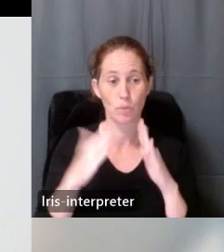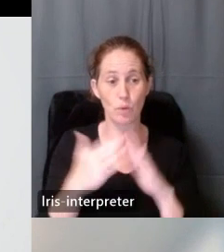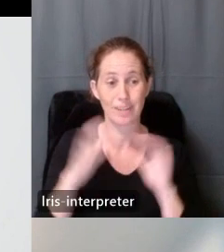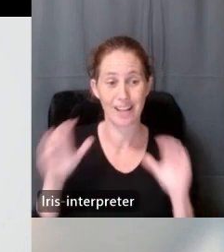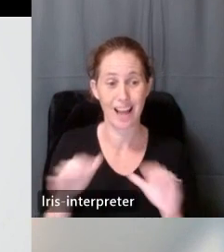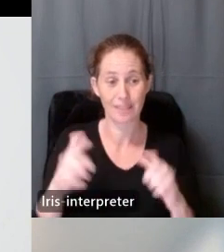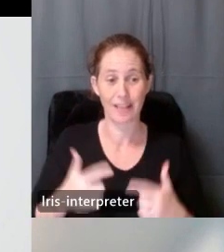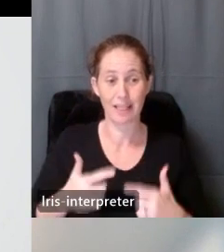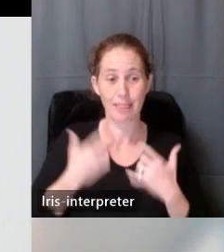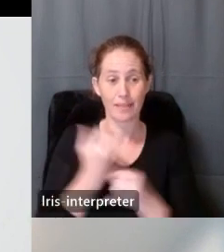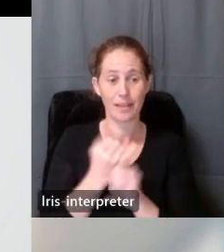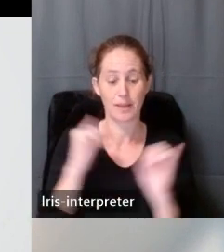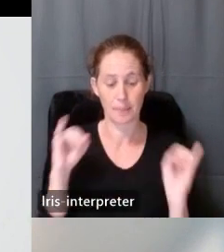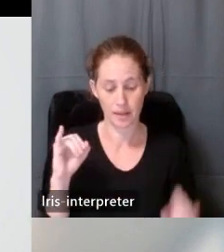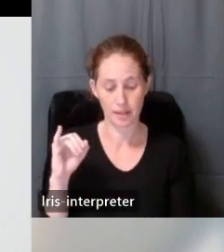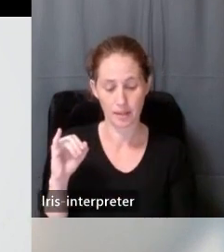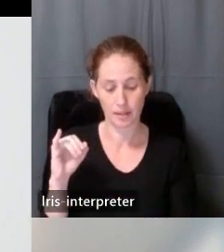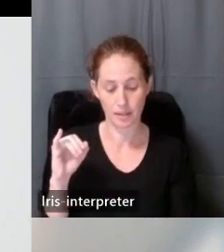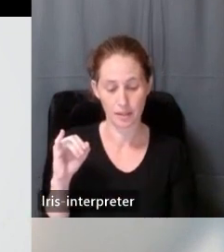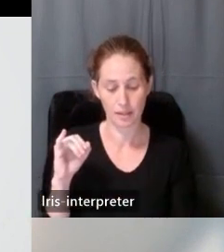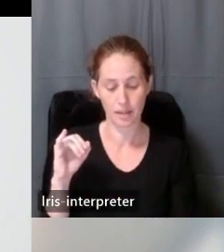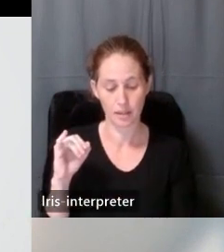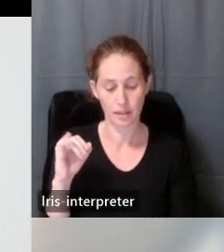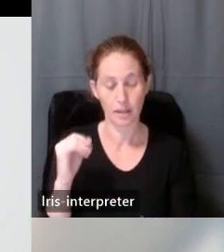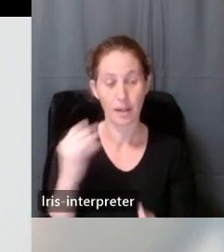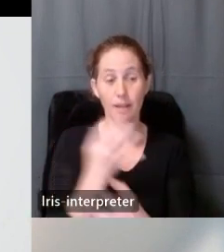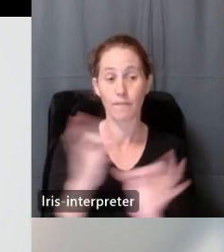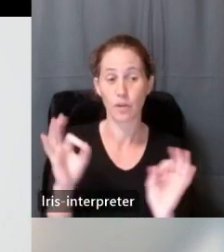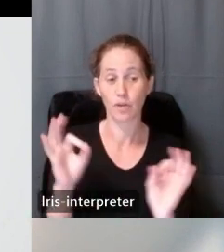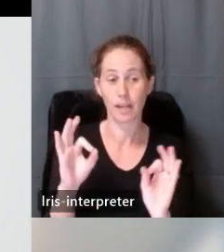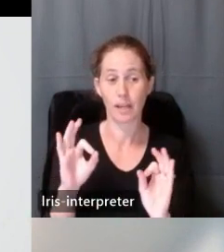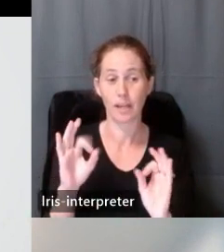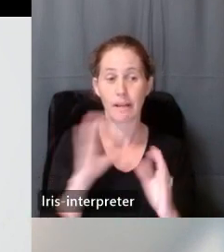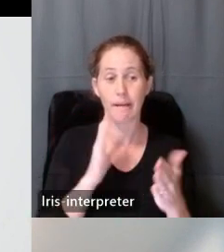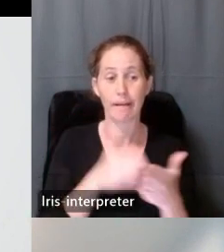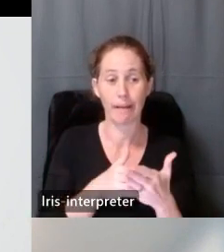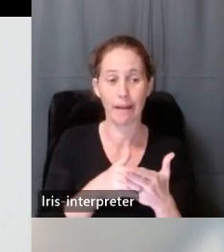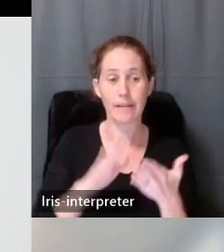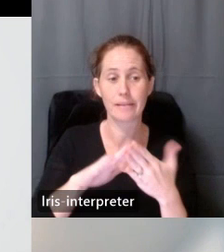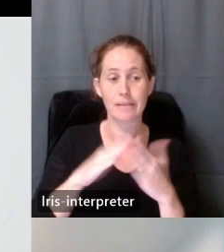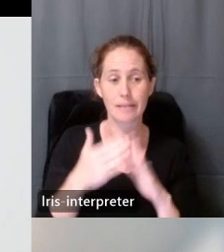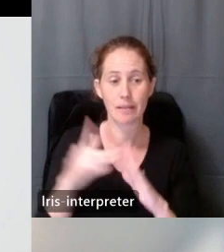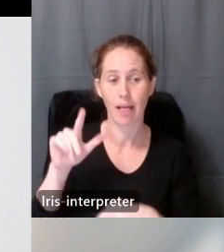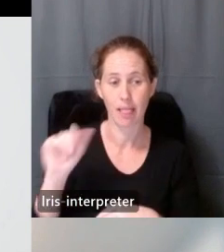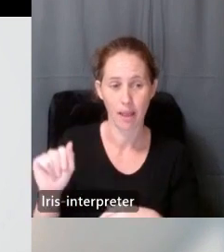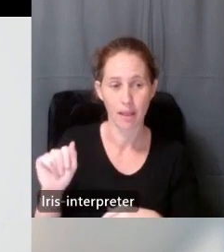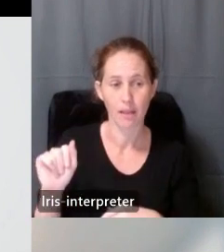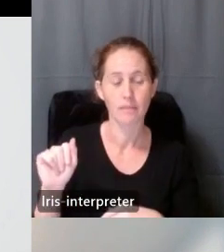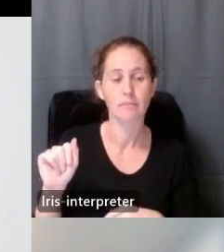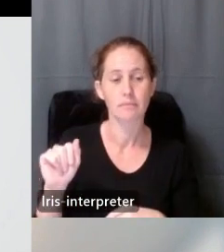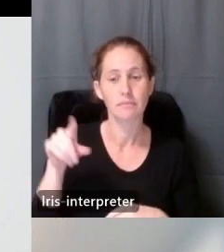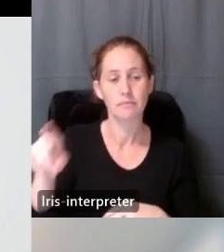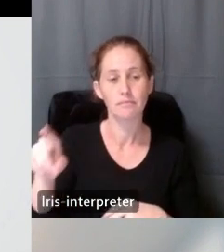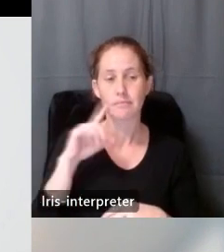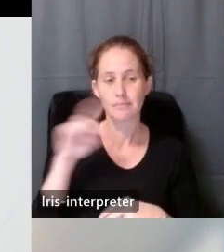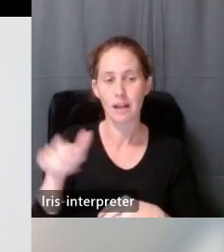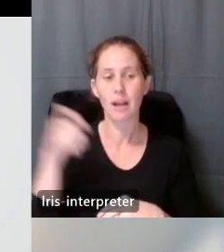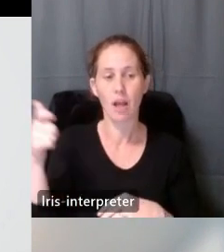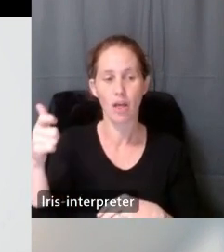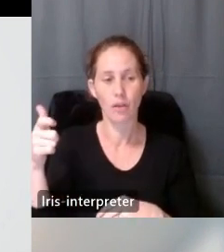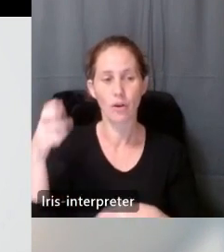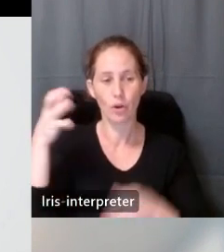Living Independent and Free versus the City of Los Angeles, was another court